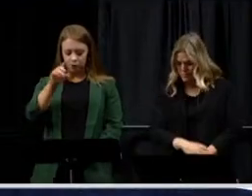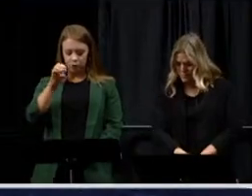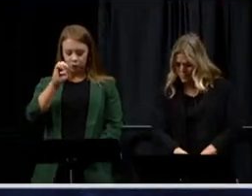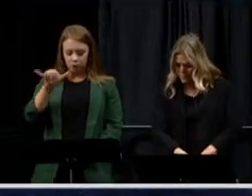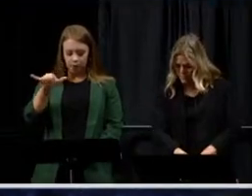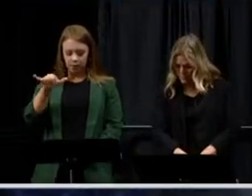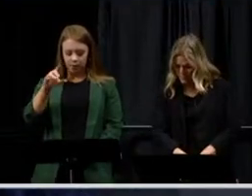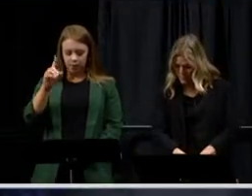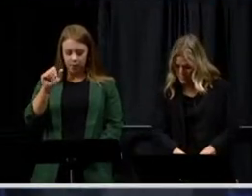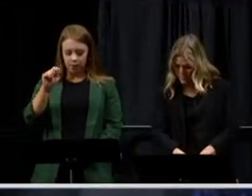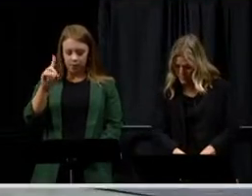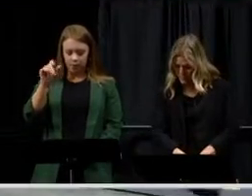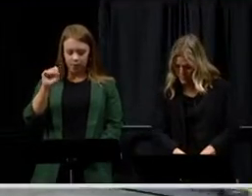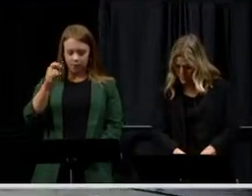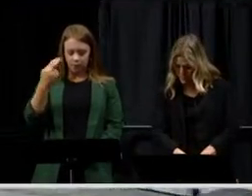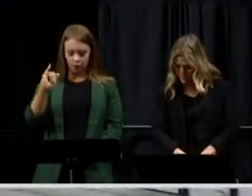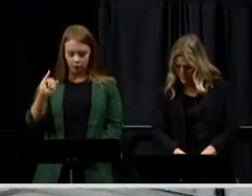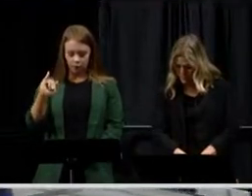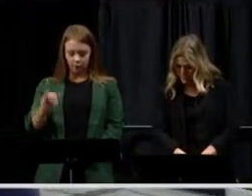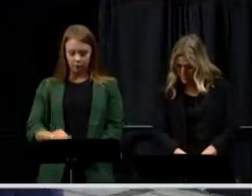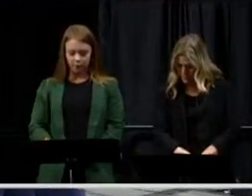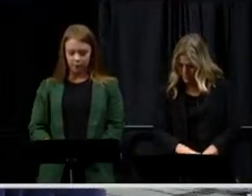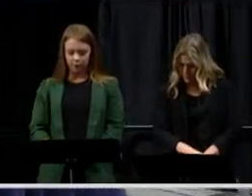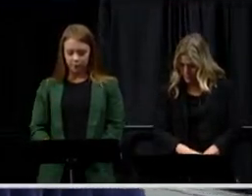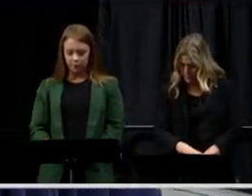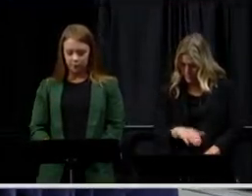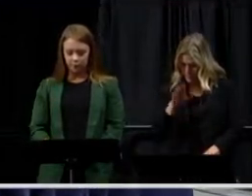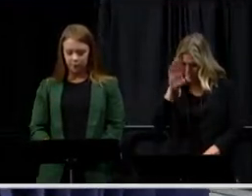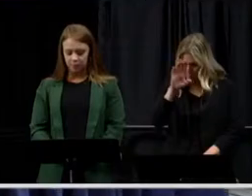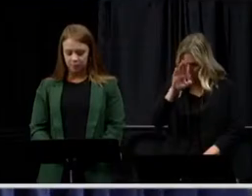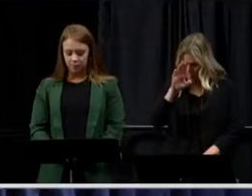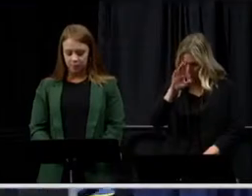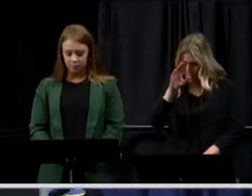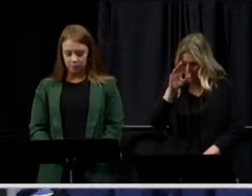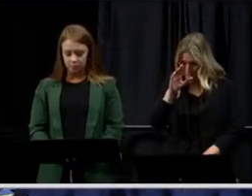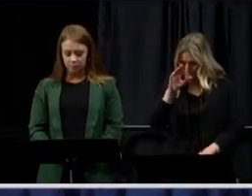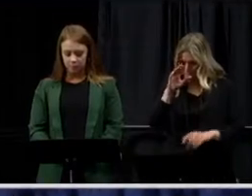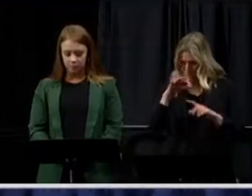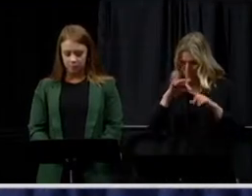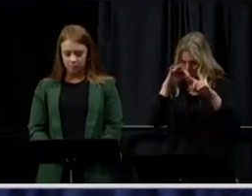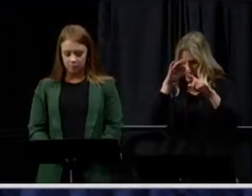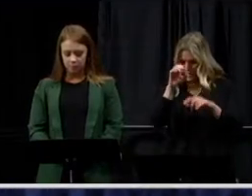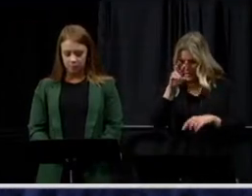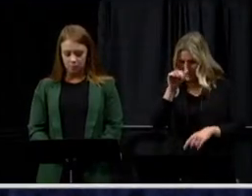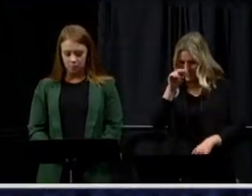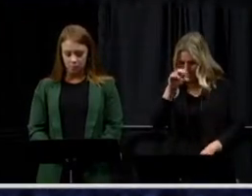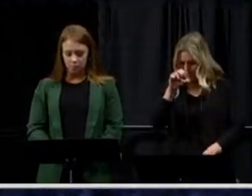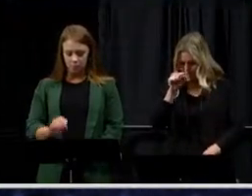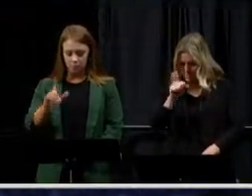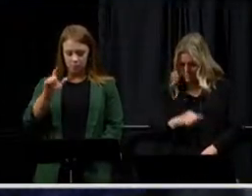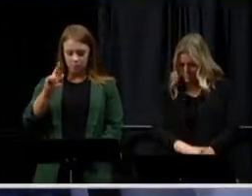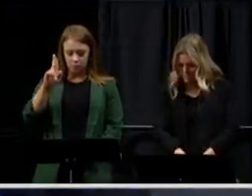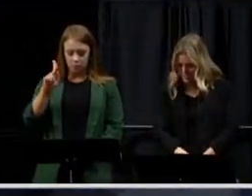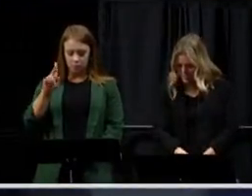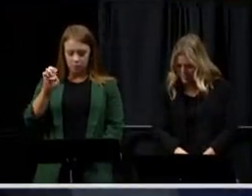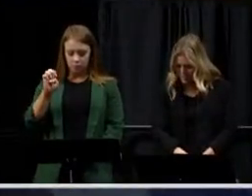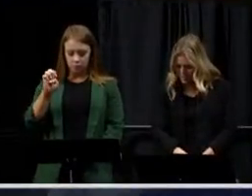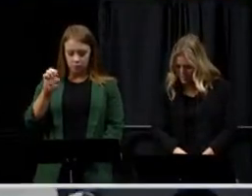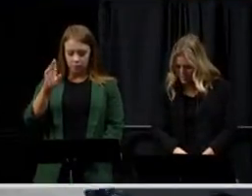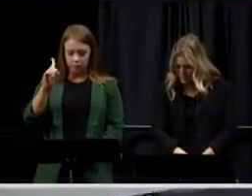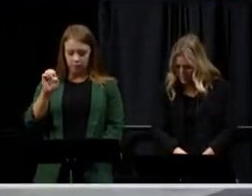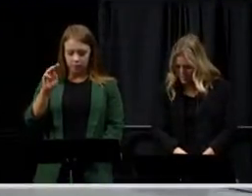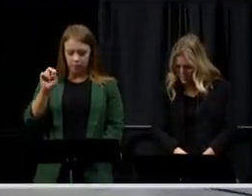Lynn Dandashi. Beauty Imani Unique Evans. Luke Matthew